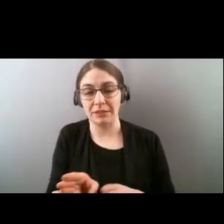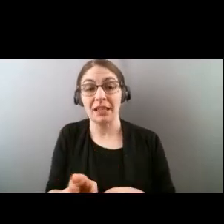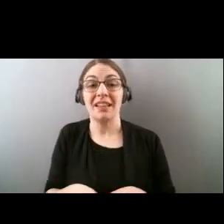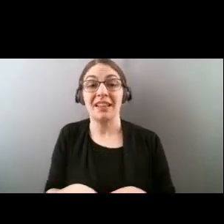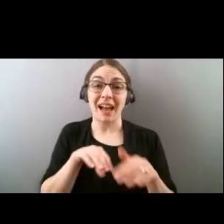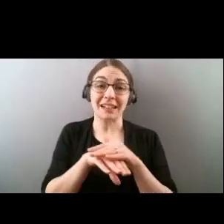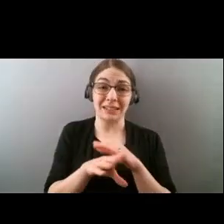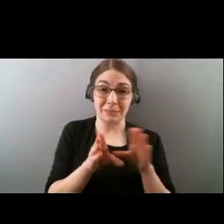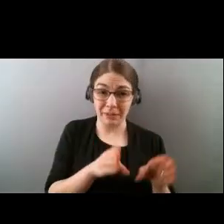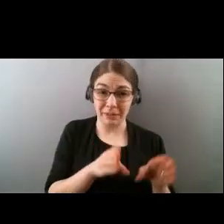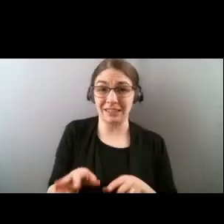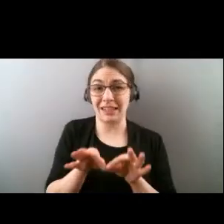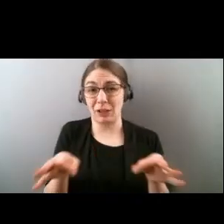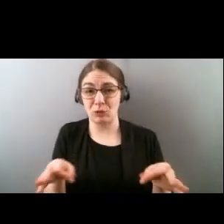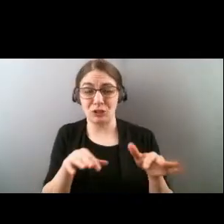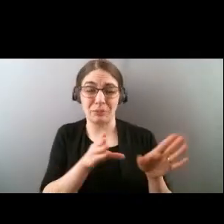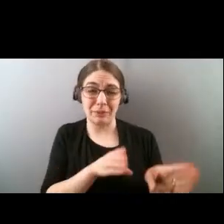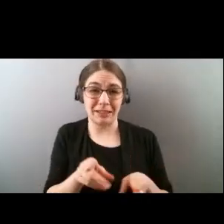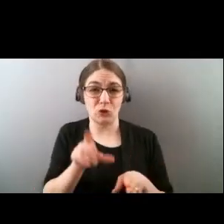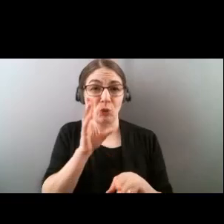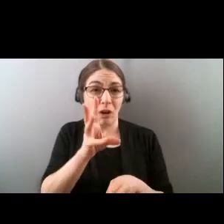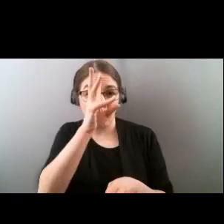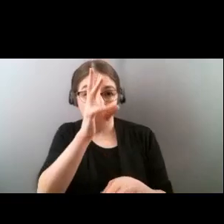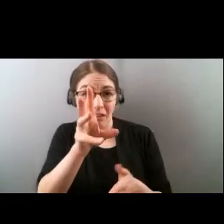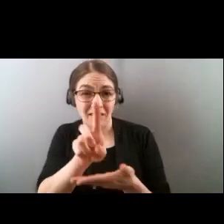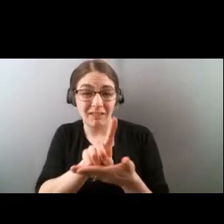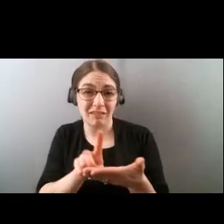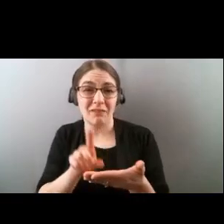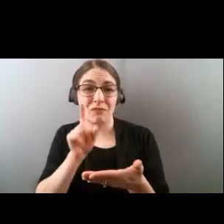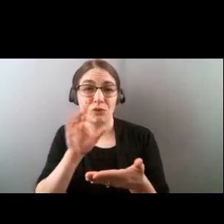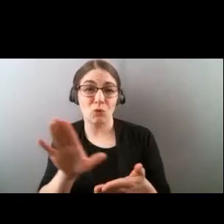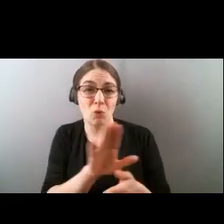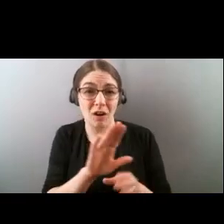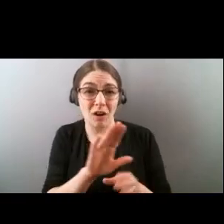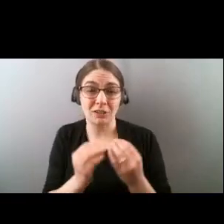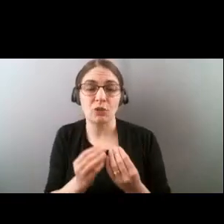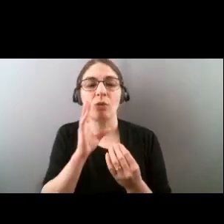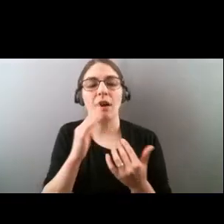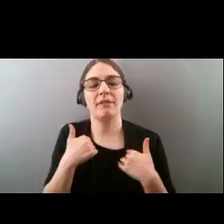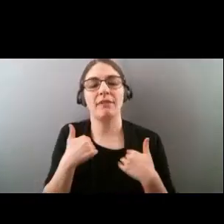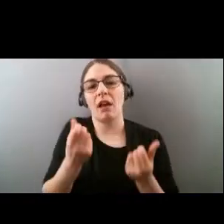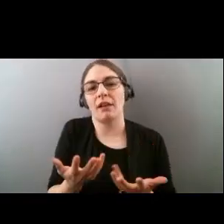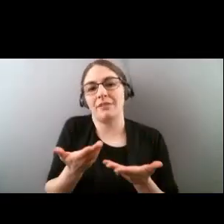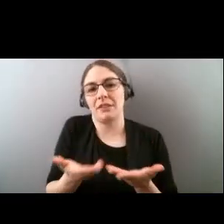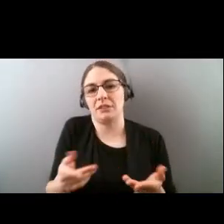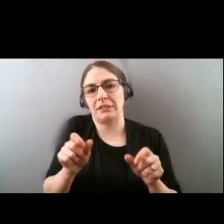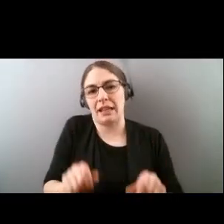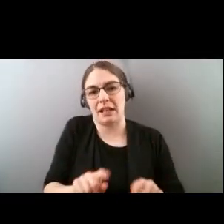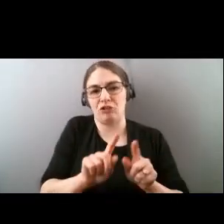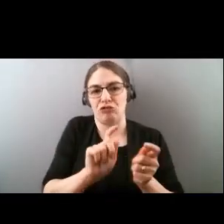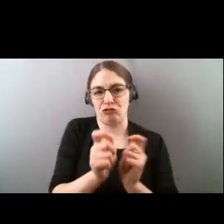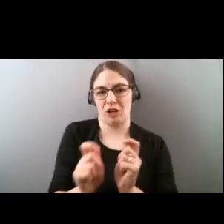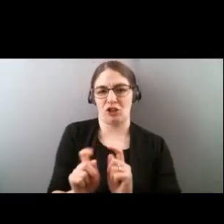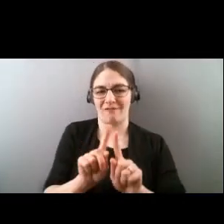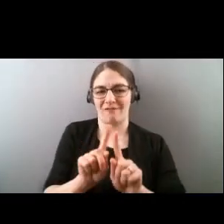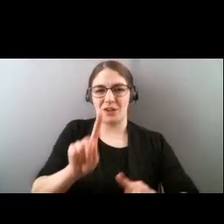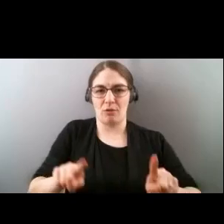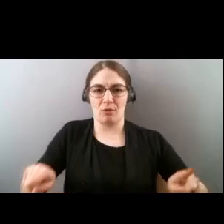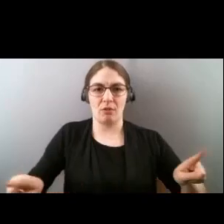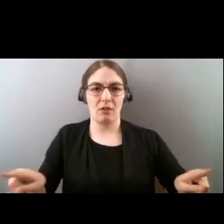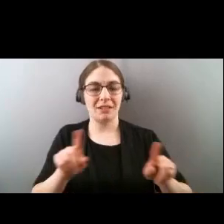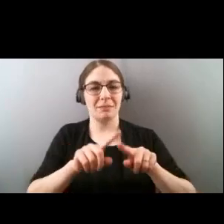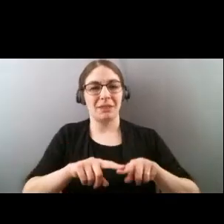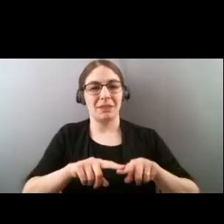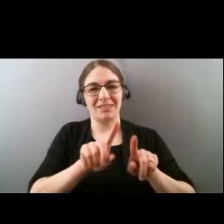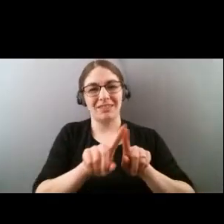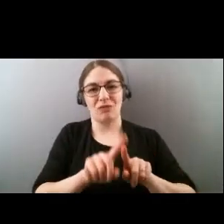going to come up with for your organization, or there's going to be a lot of different variability across across the different industries or whatever